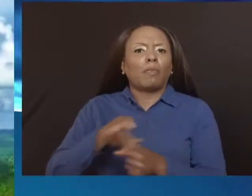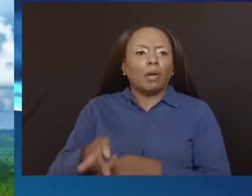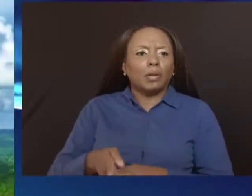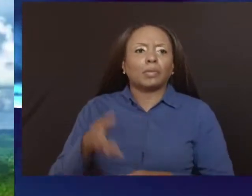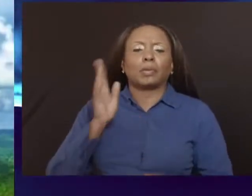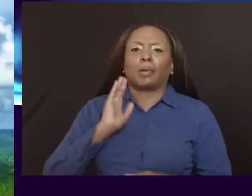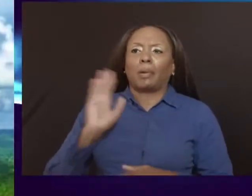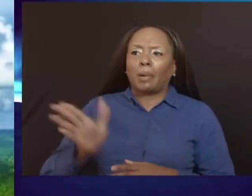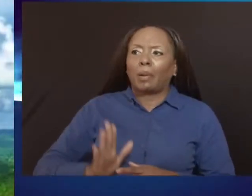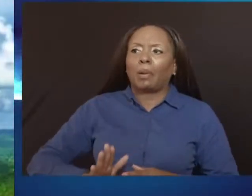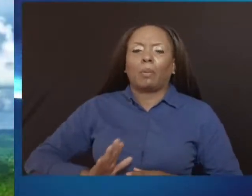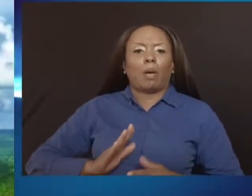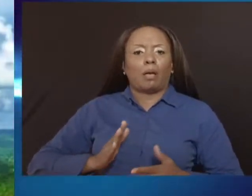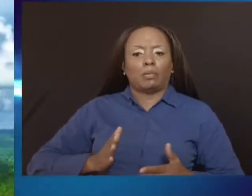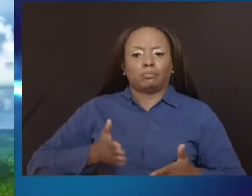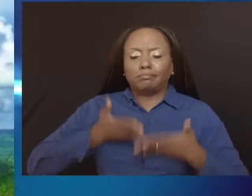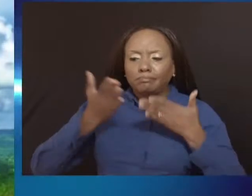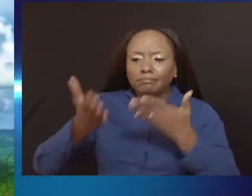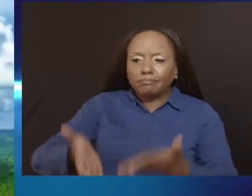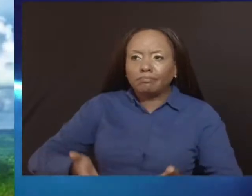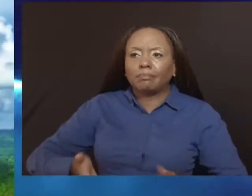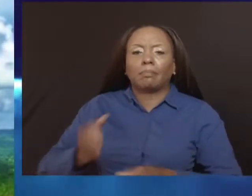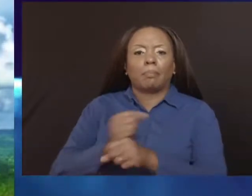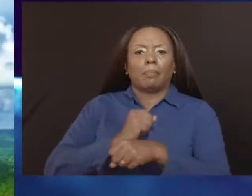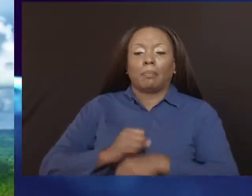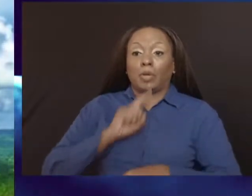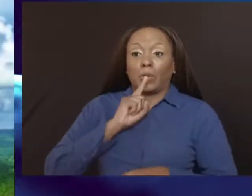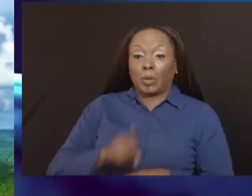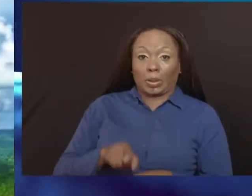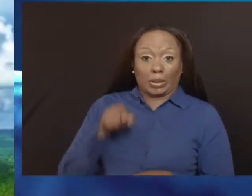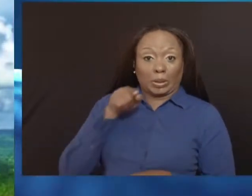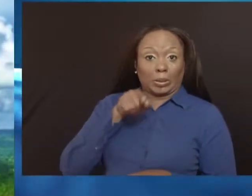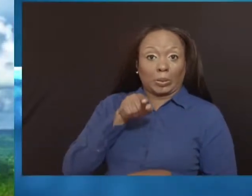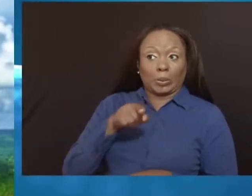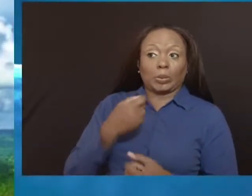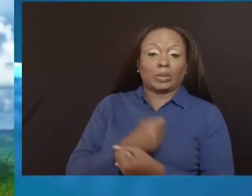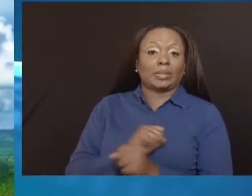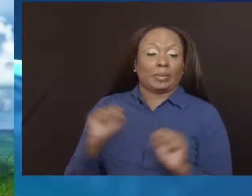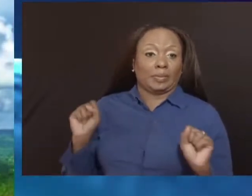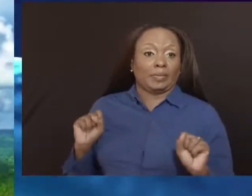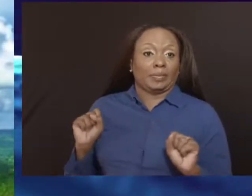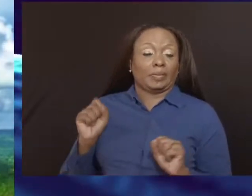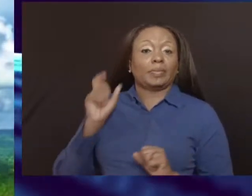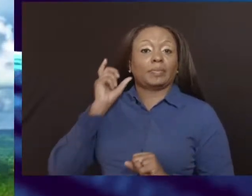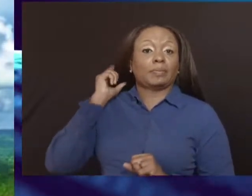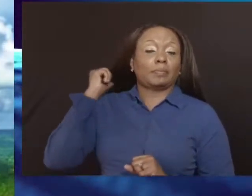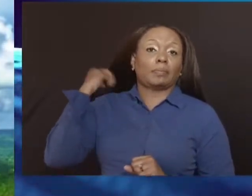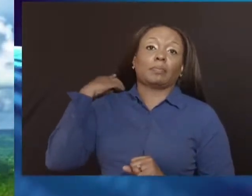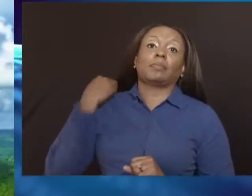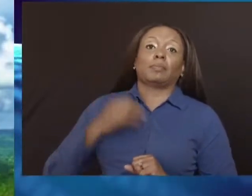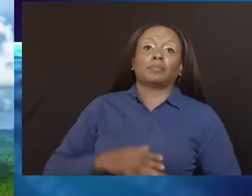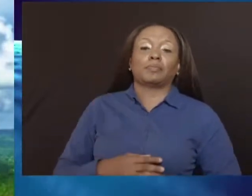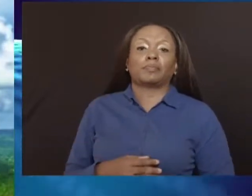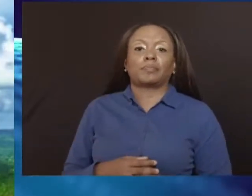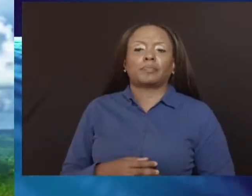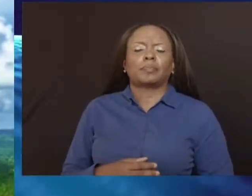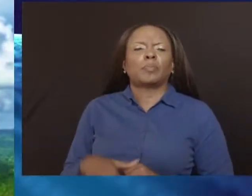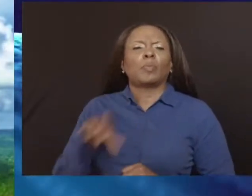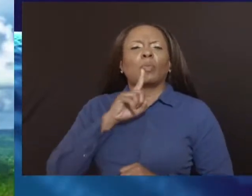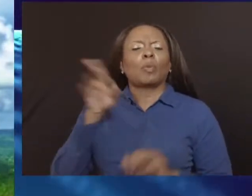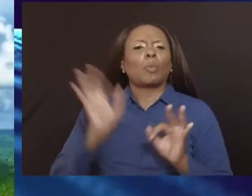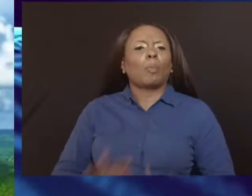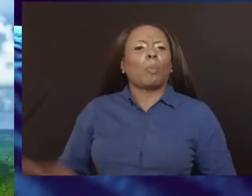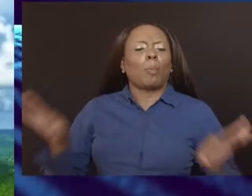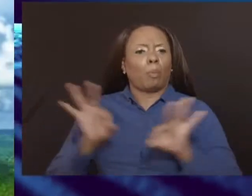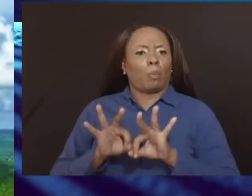of triaging persons, ensuring that you are safe. Now, it is very important during this